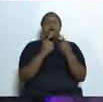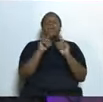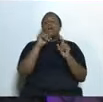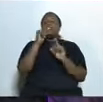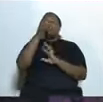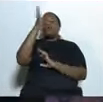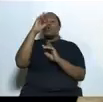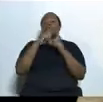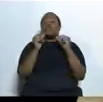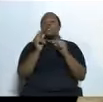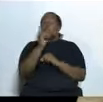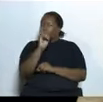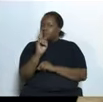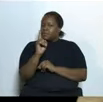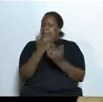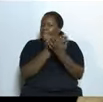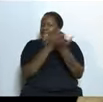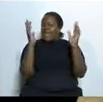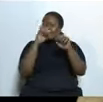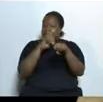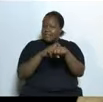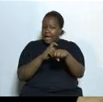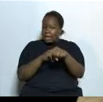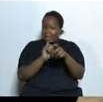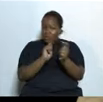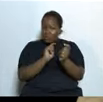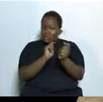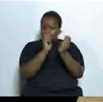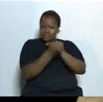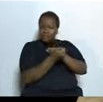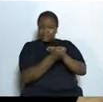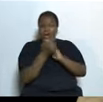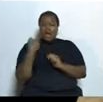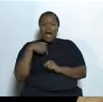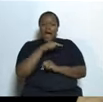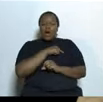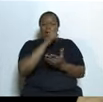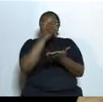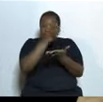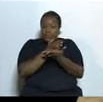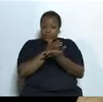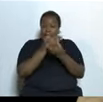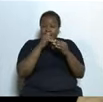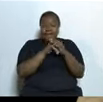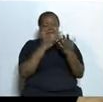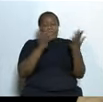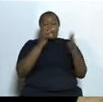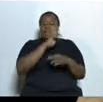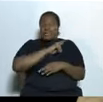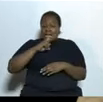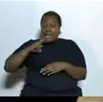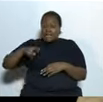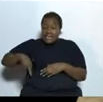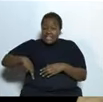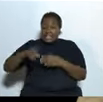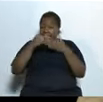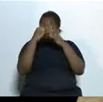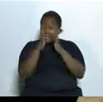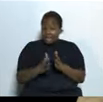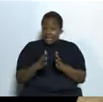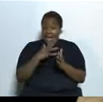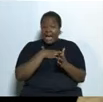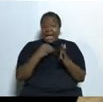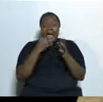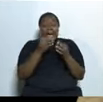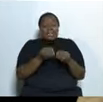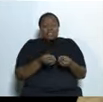word. Anytime we transfer our loyalty to any religious leader and